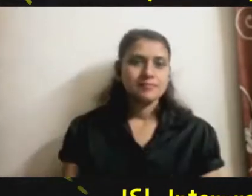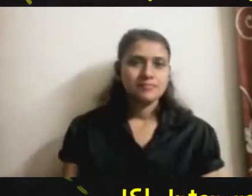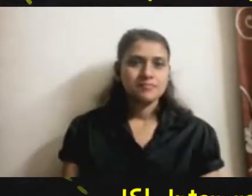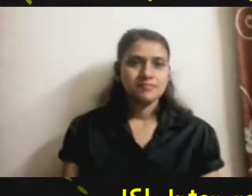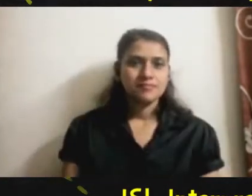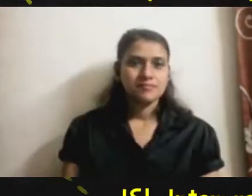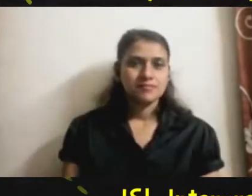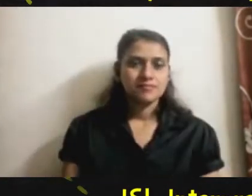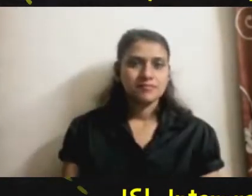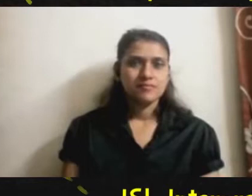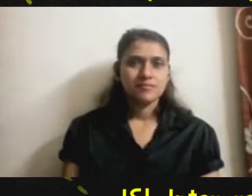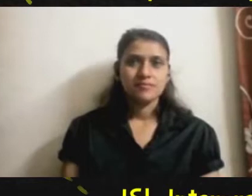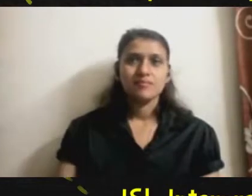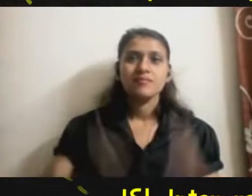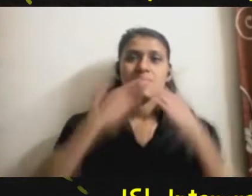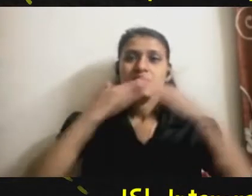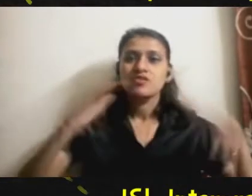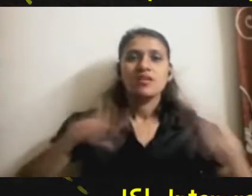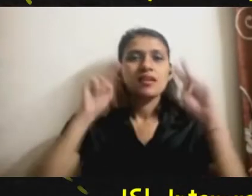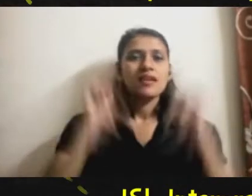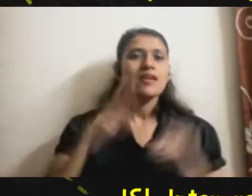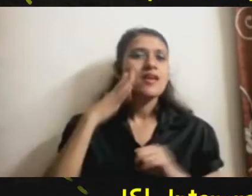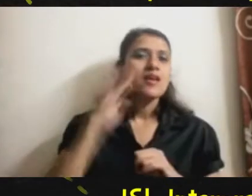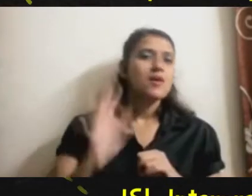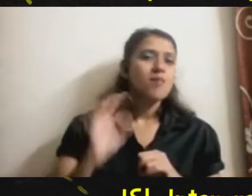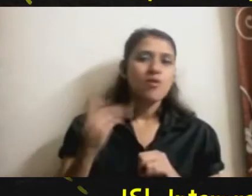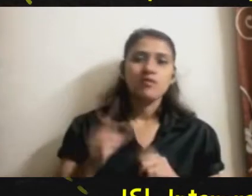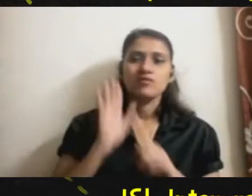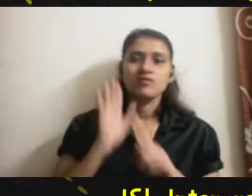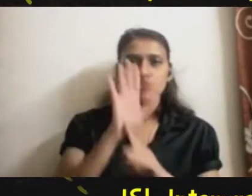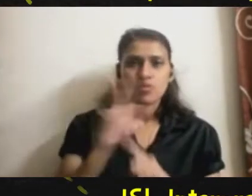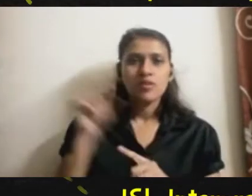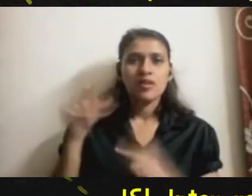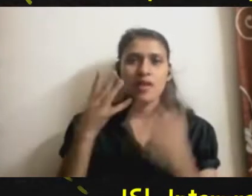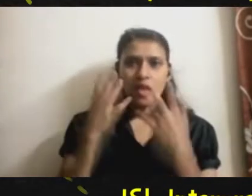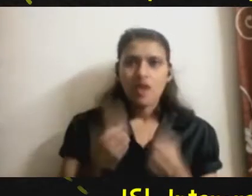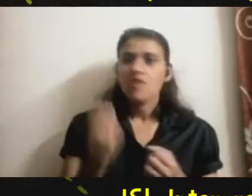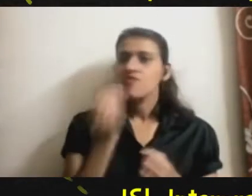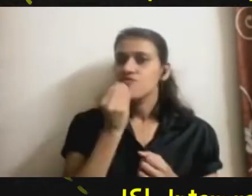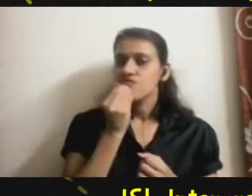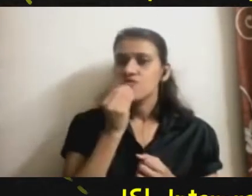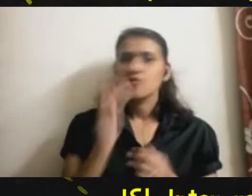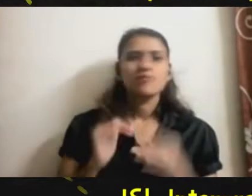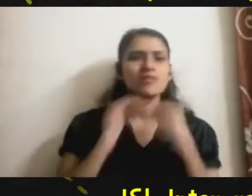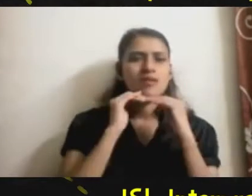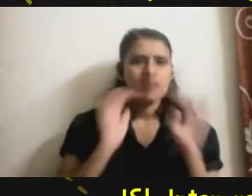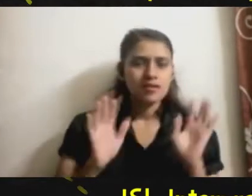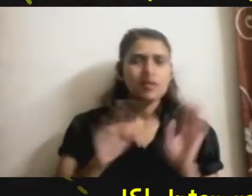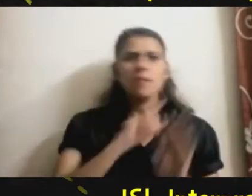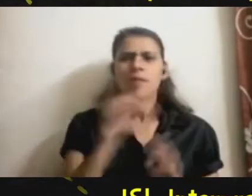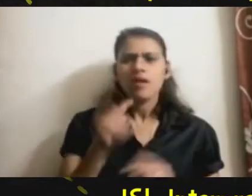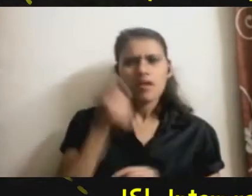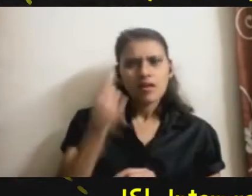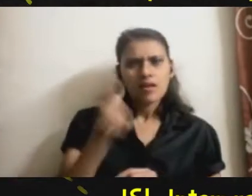Children's needs are important. Are they well looked after? Do they have food? Are they warm enough? But how often do we stop to